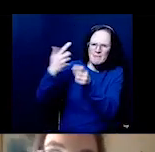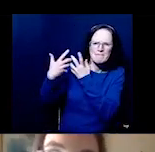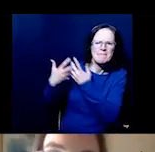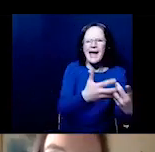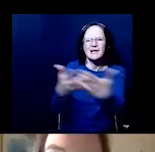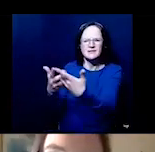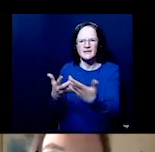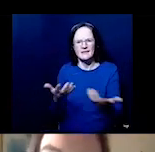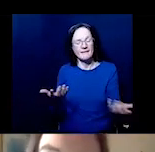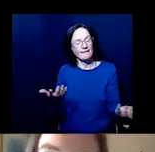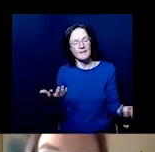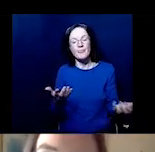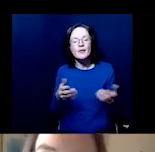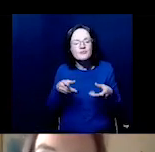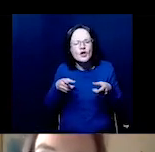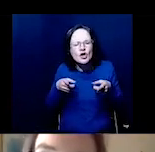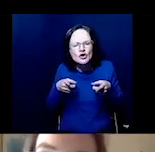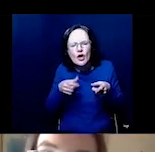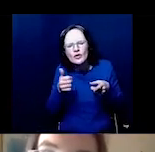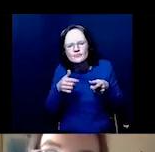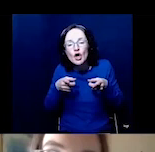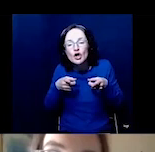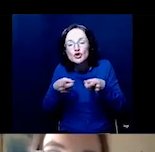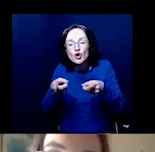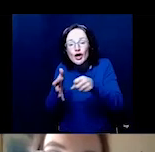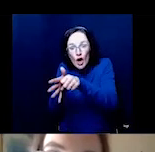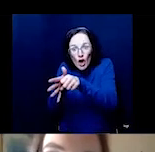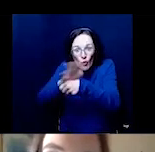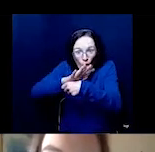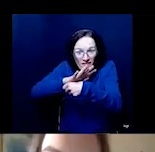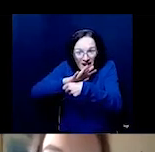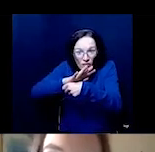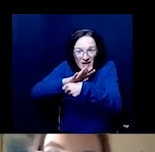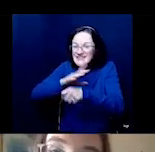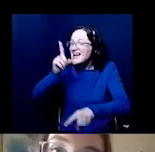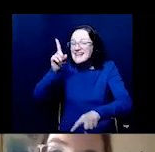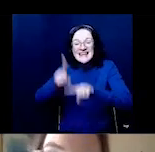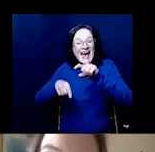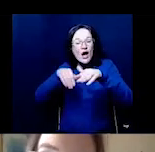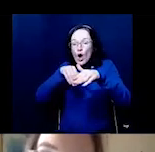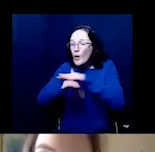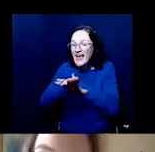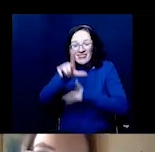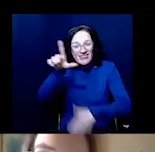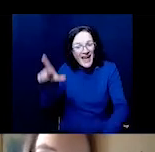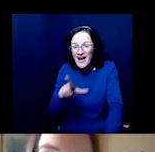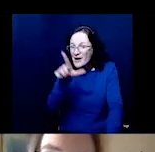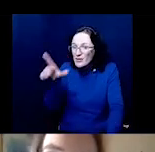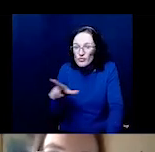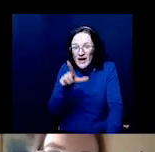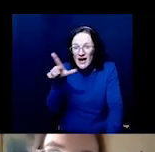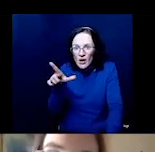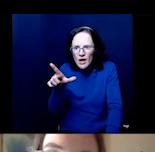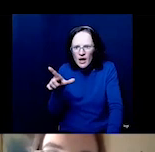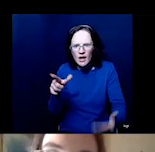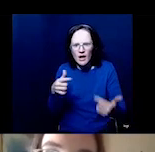Okay, during coronavirus, without access to the library, quiet study space, and library books, I had a lot of trouble writing my essay,